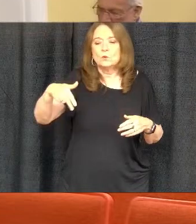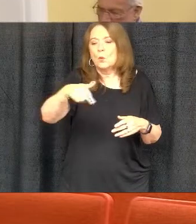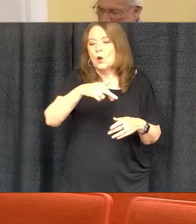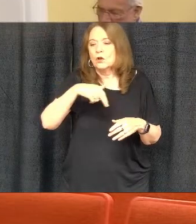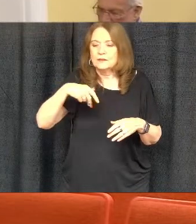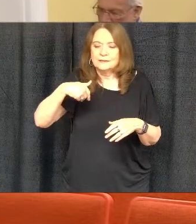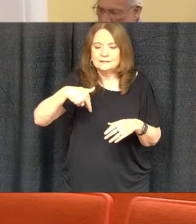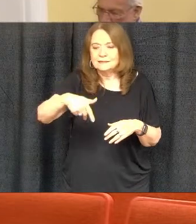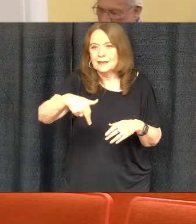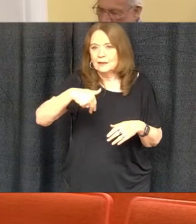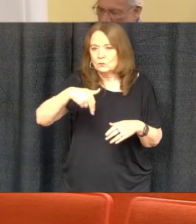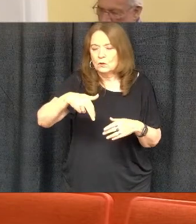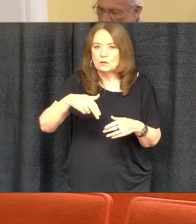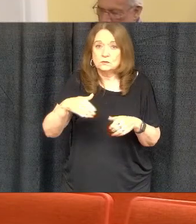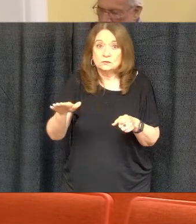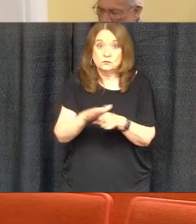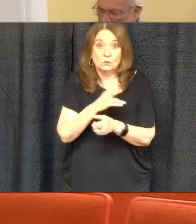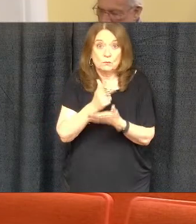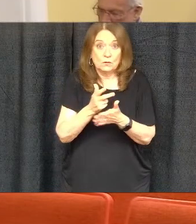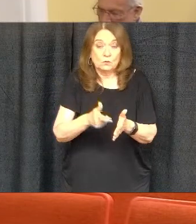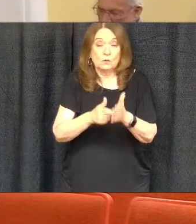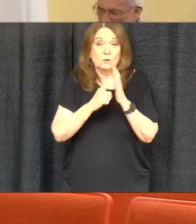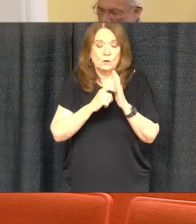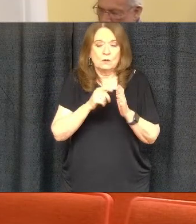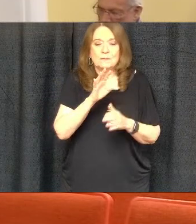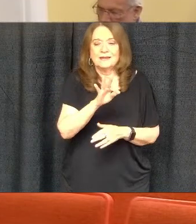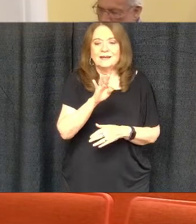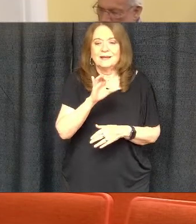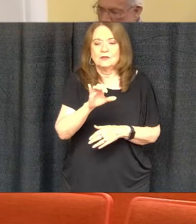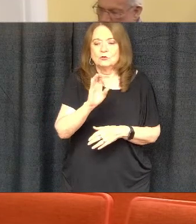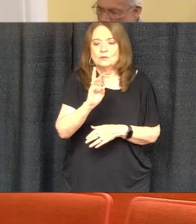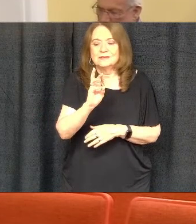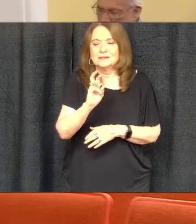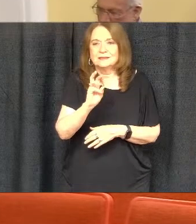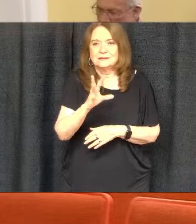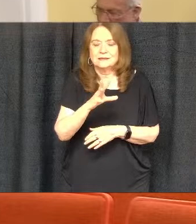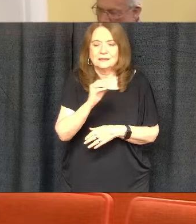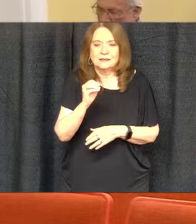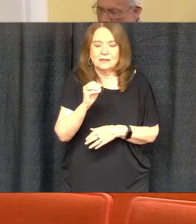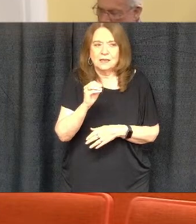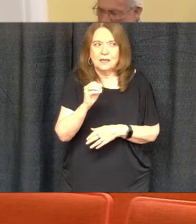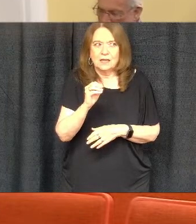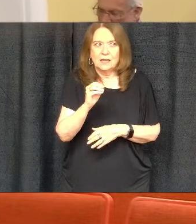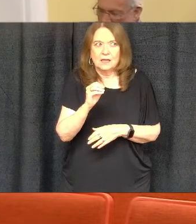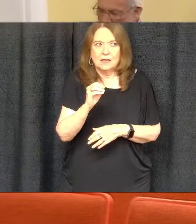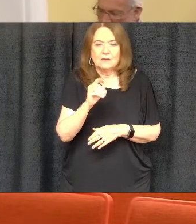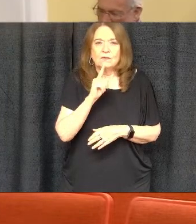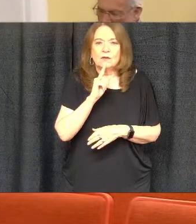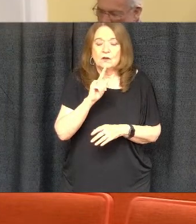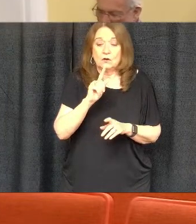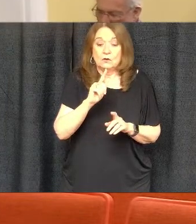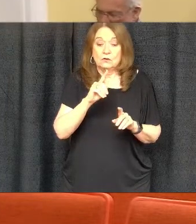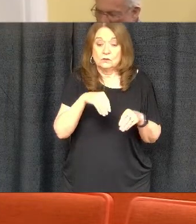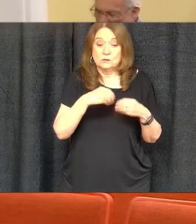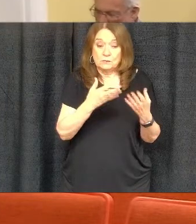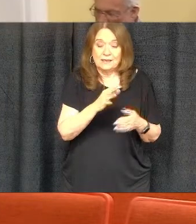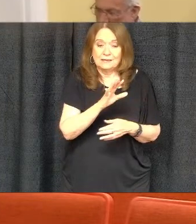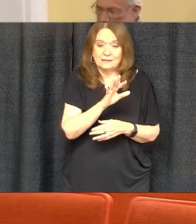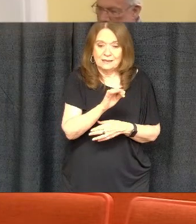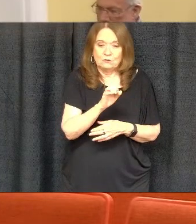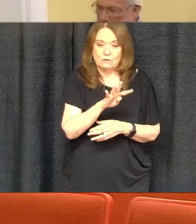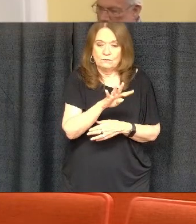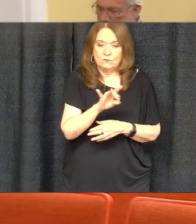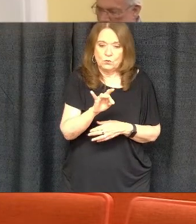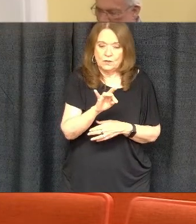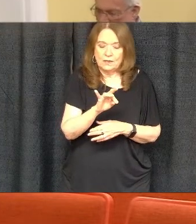sidewalks. Total parking required would be 916, and they're supplying 948 surface